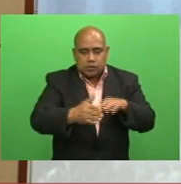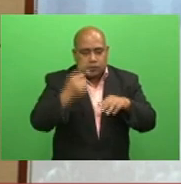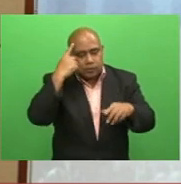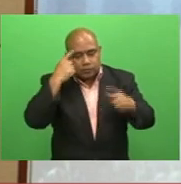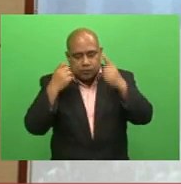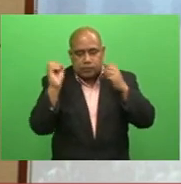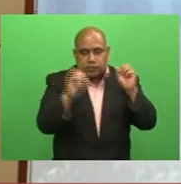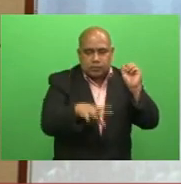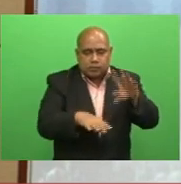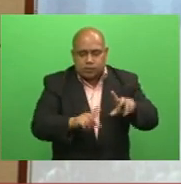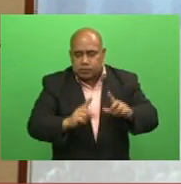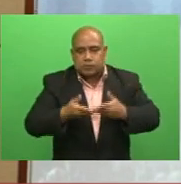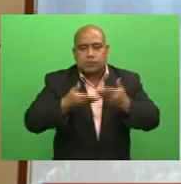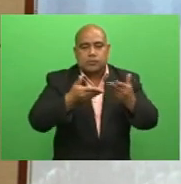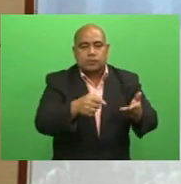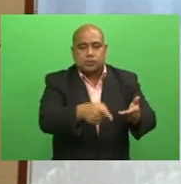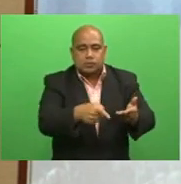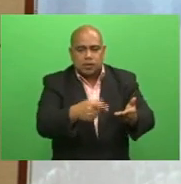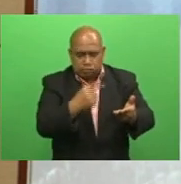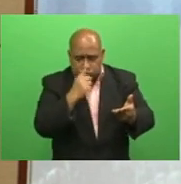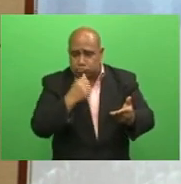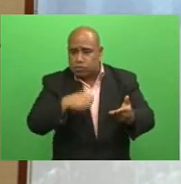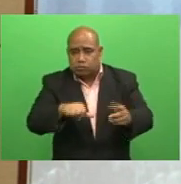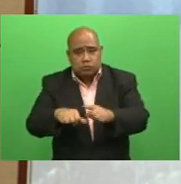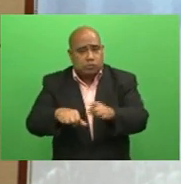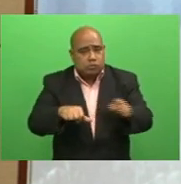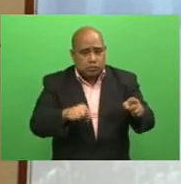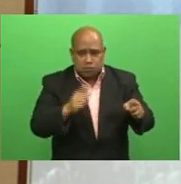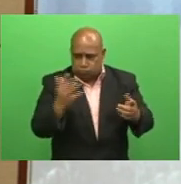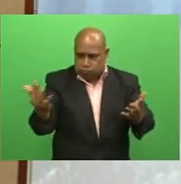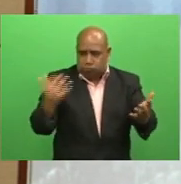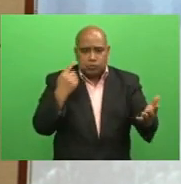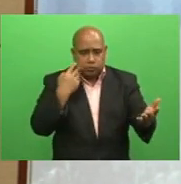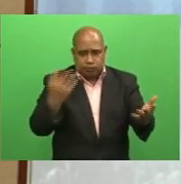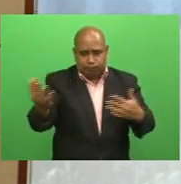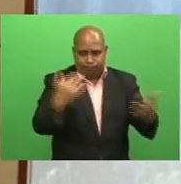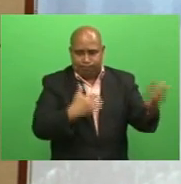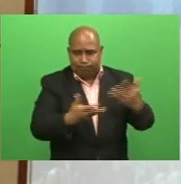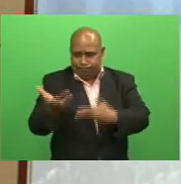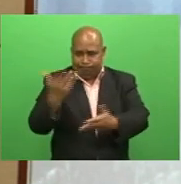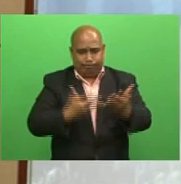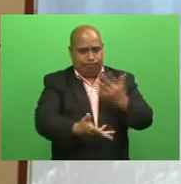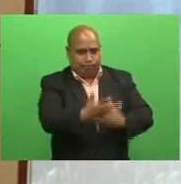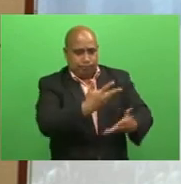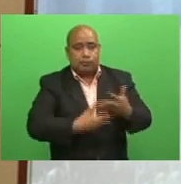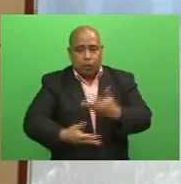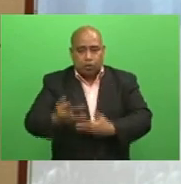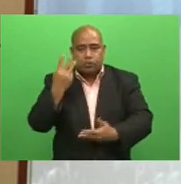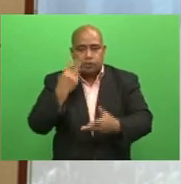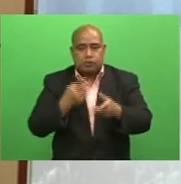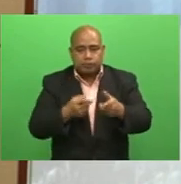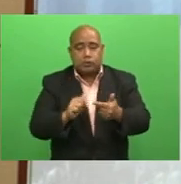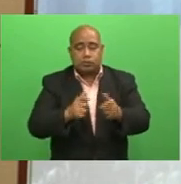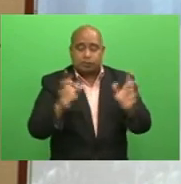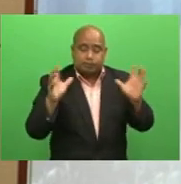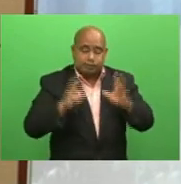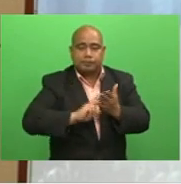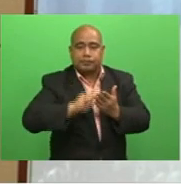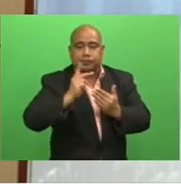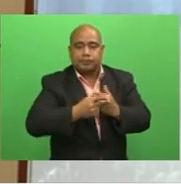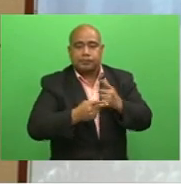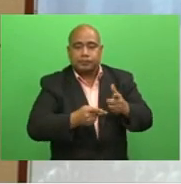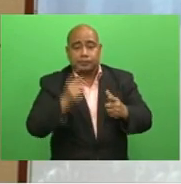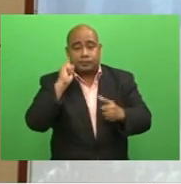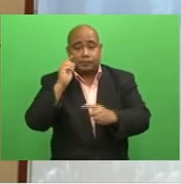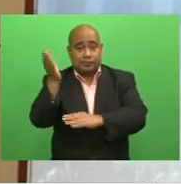the specific needs. And what we'll do as a facilitator to this particular program, we will then utilize the current skills that